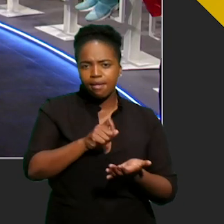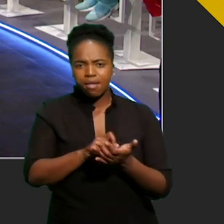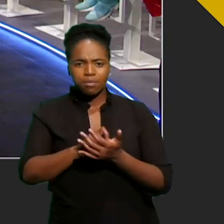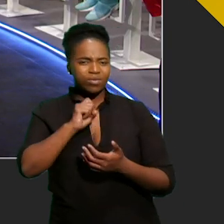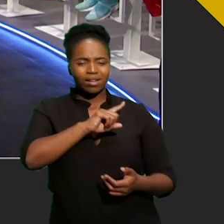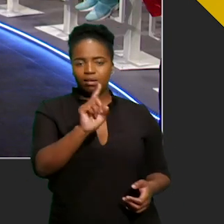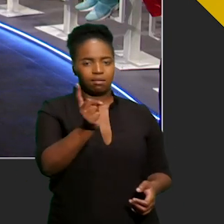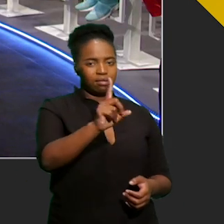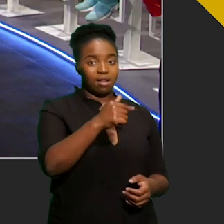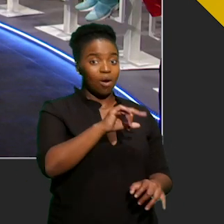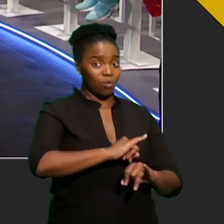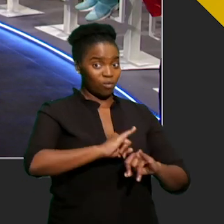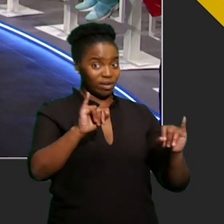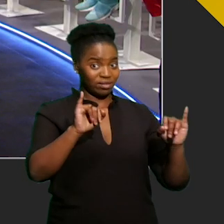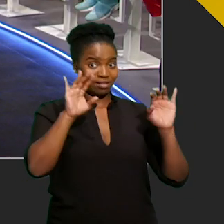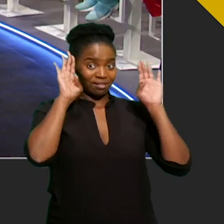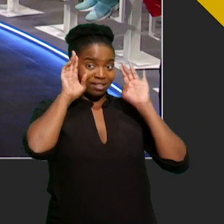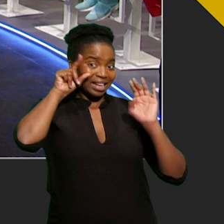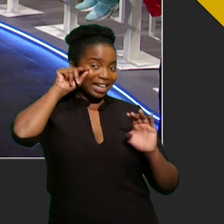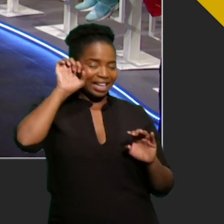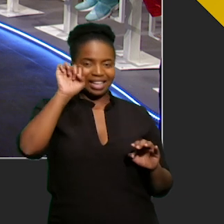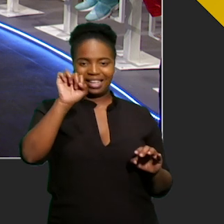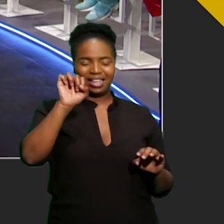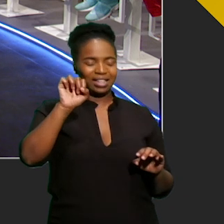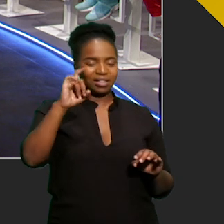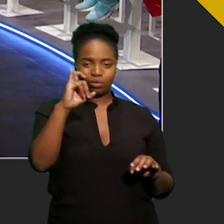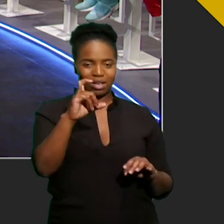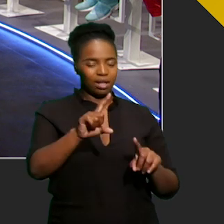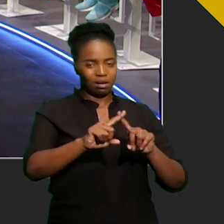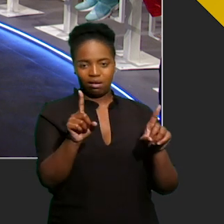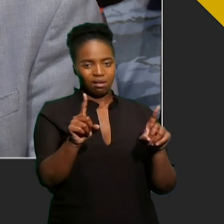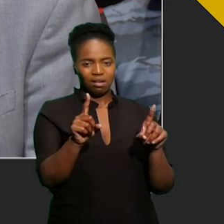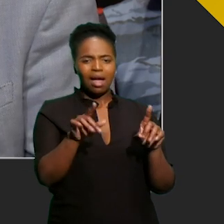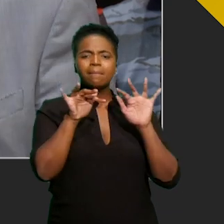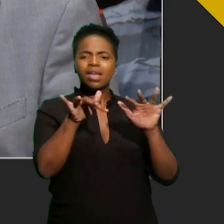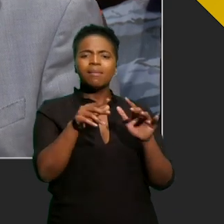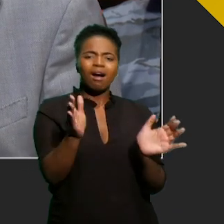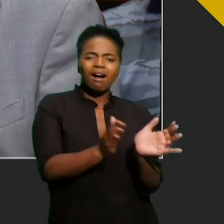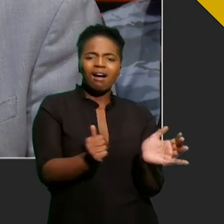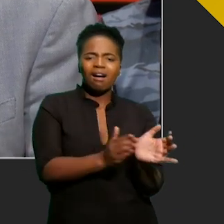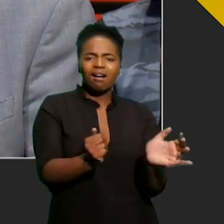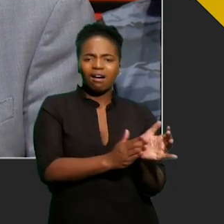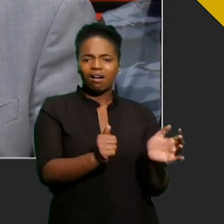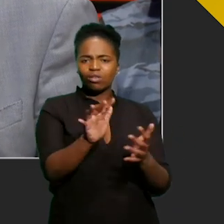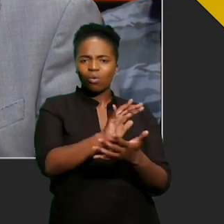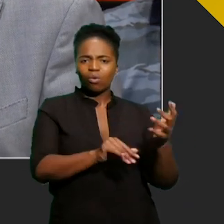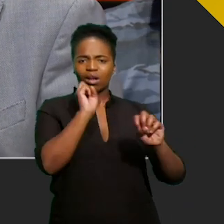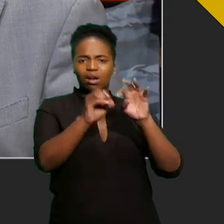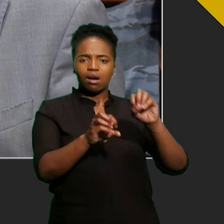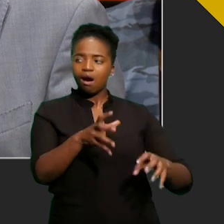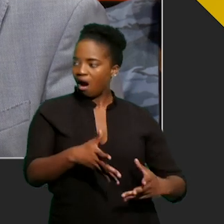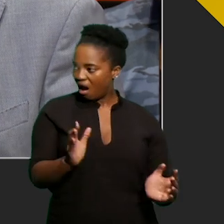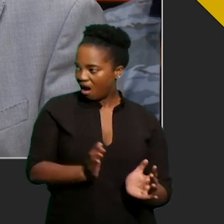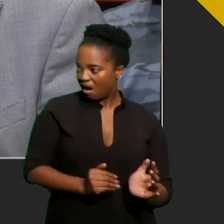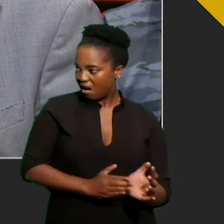journalist, especially in the age of social media now. You got what you call citizen journalists. So actually not journalists, just people gossiping. That's like if people are just walking in the streets